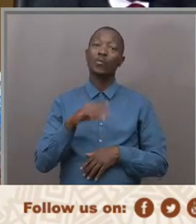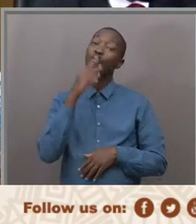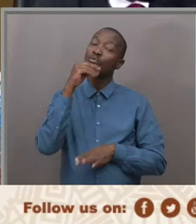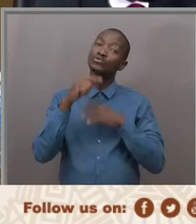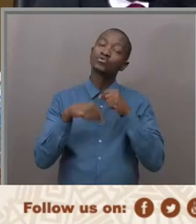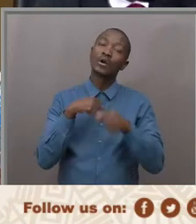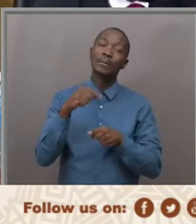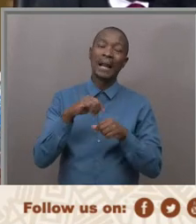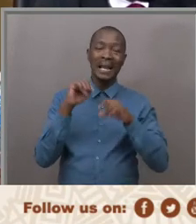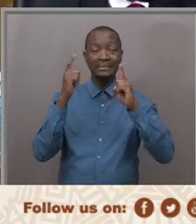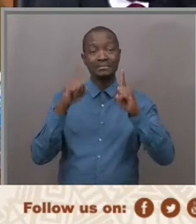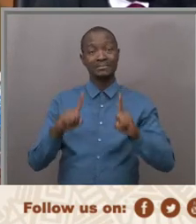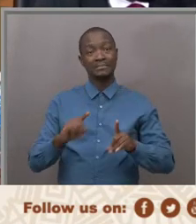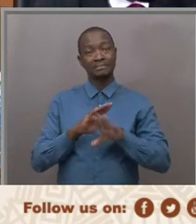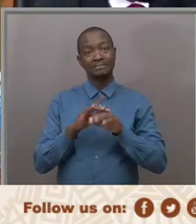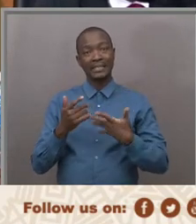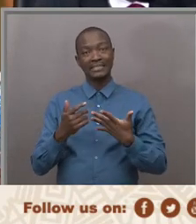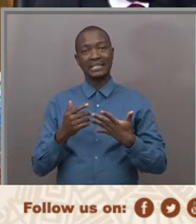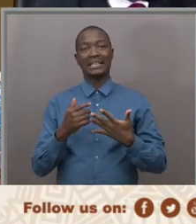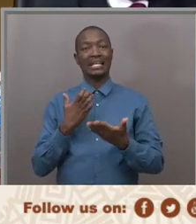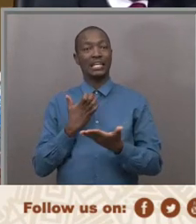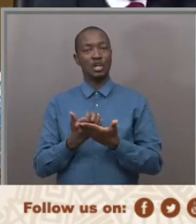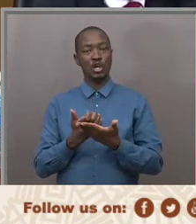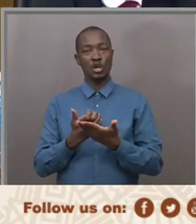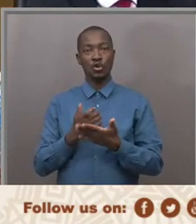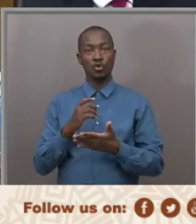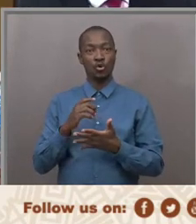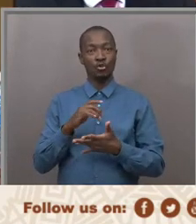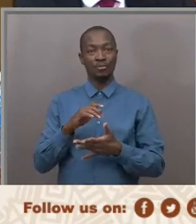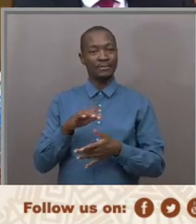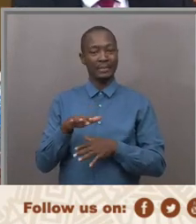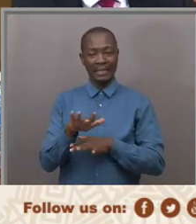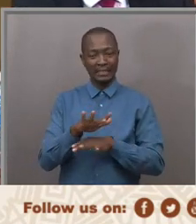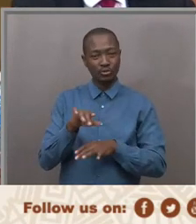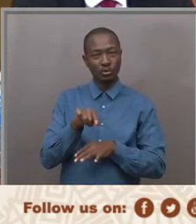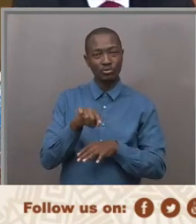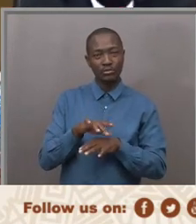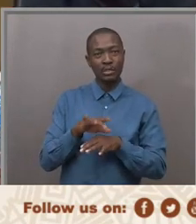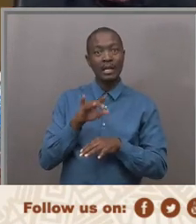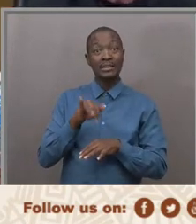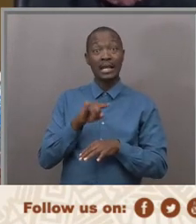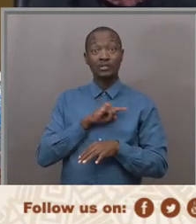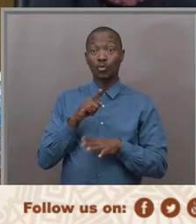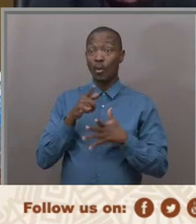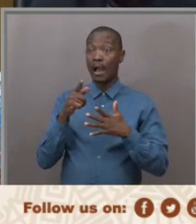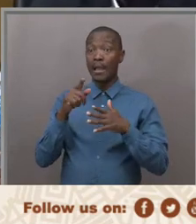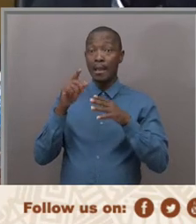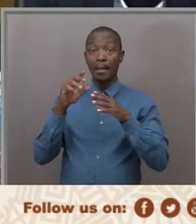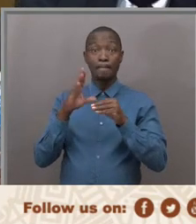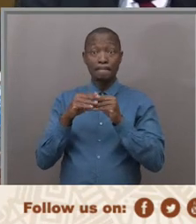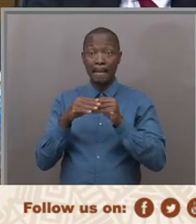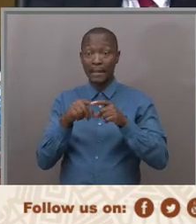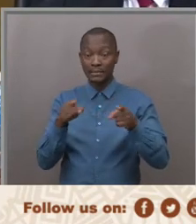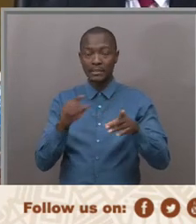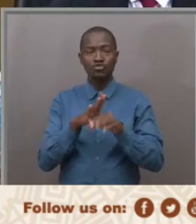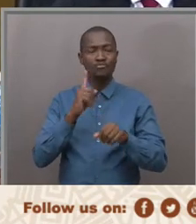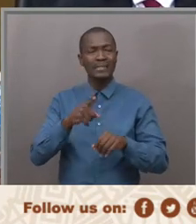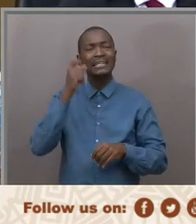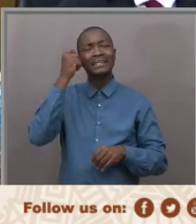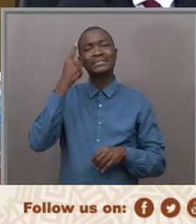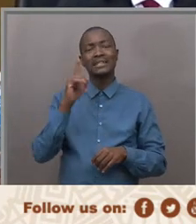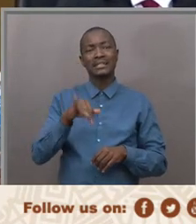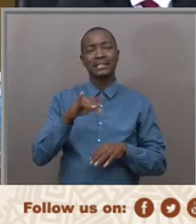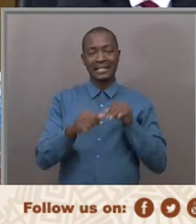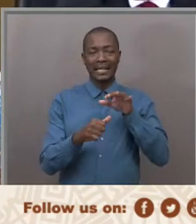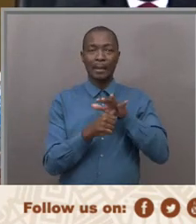about special economic zones, it's for this reason that honorable members and the people of our province must understand the